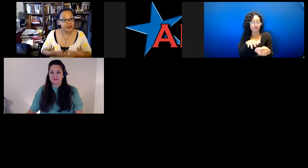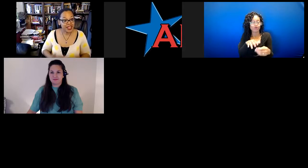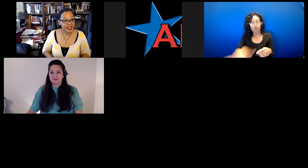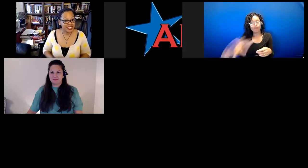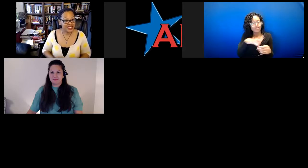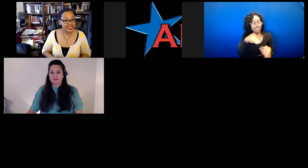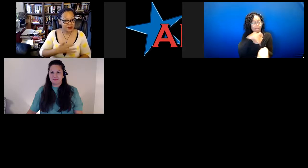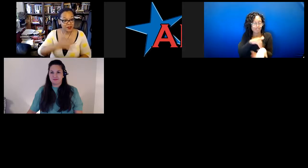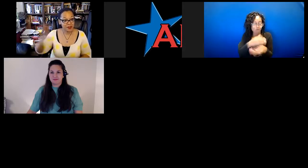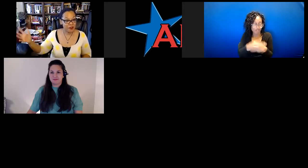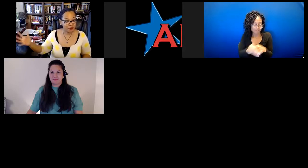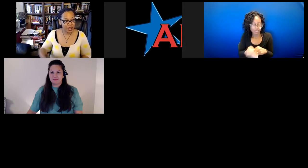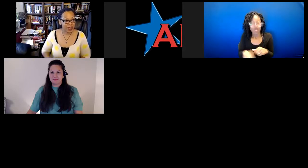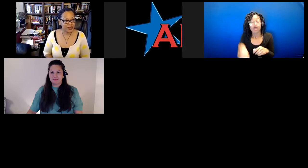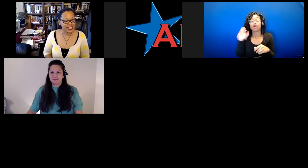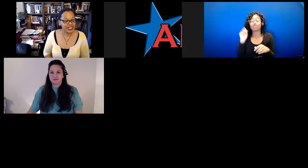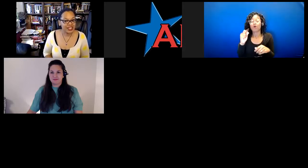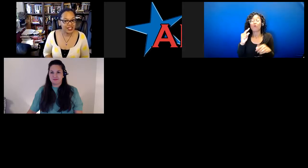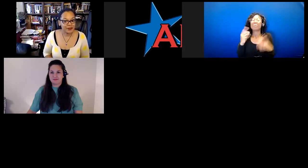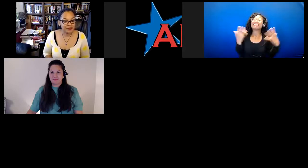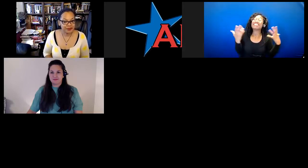Until we have this like around,